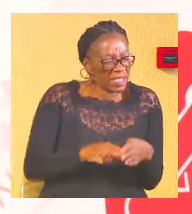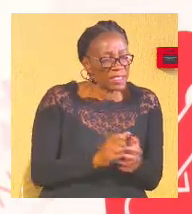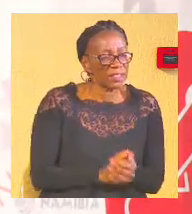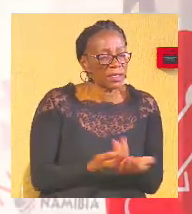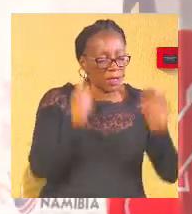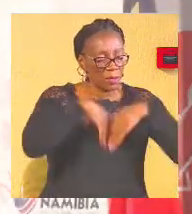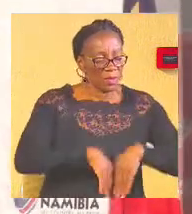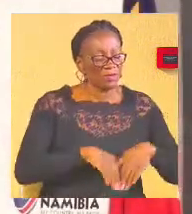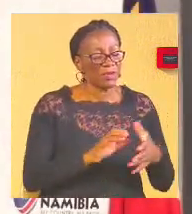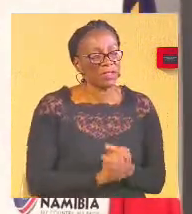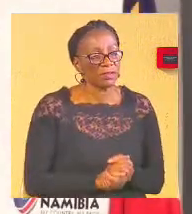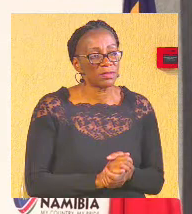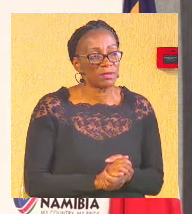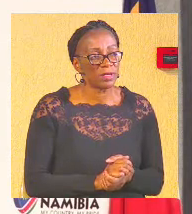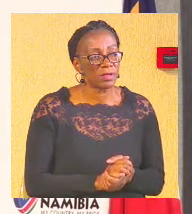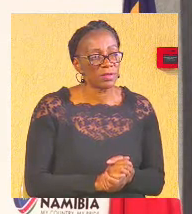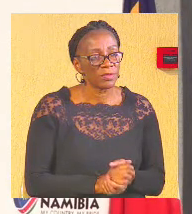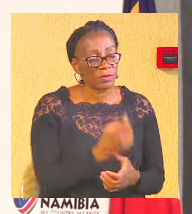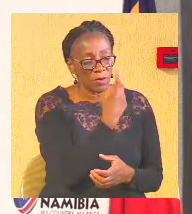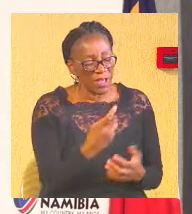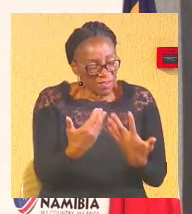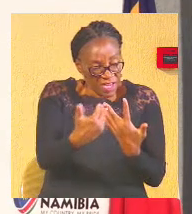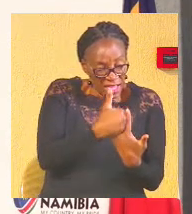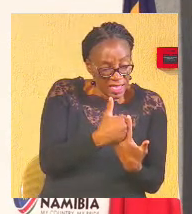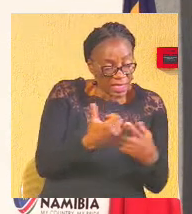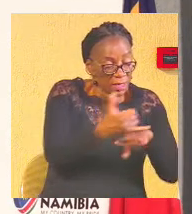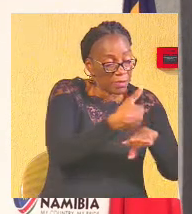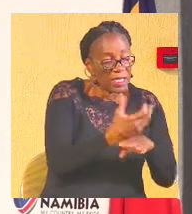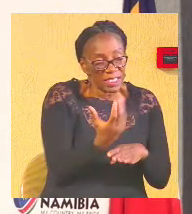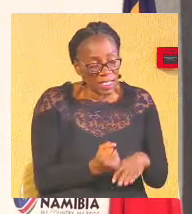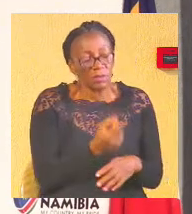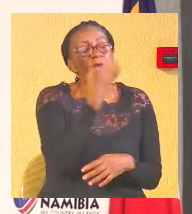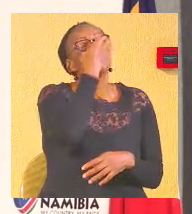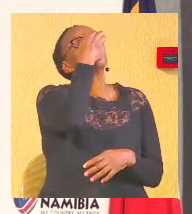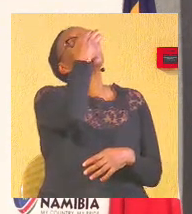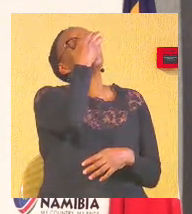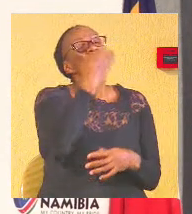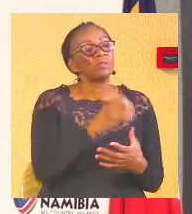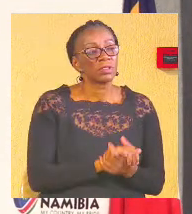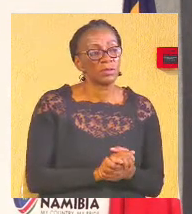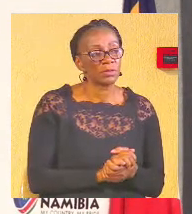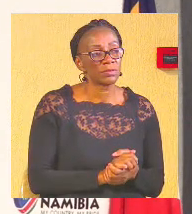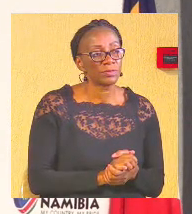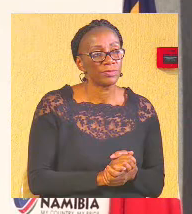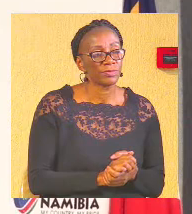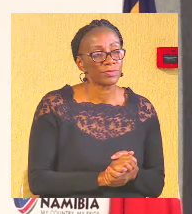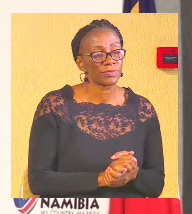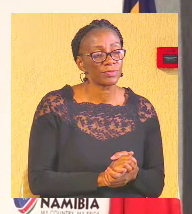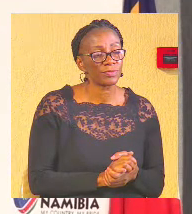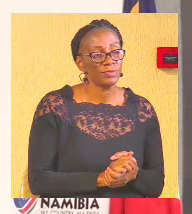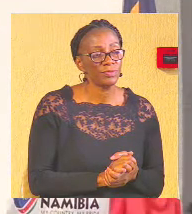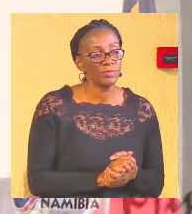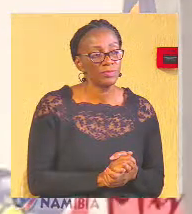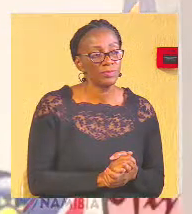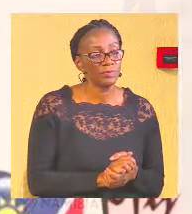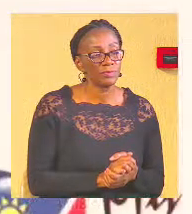All right, Mr. Nangombe, maybe can you just attend to those Yes, responses? And with those responses, just give us your final remark as well. The